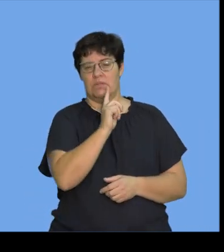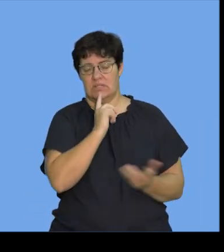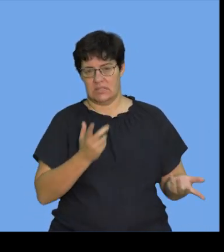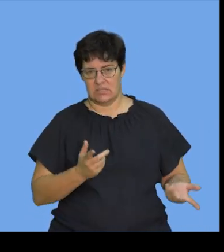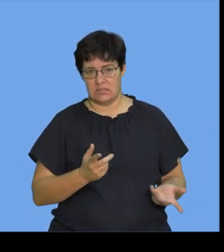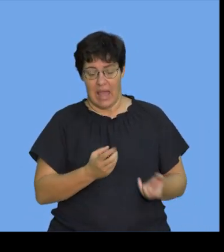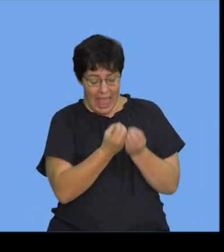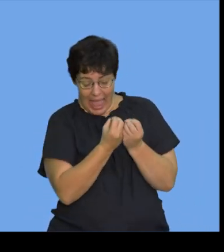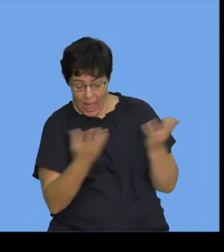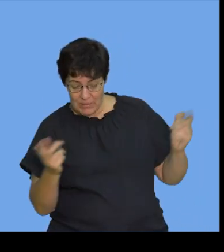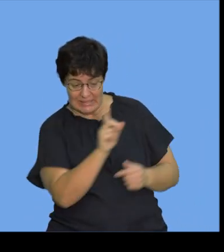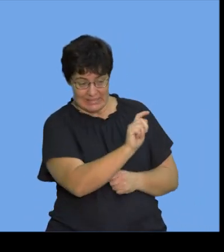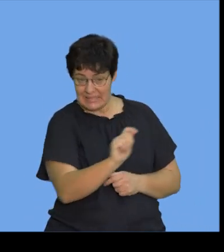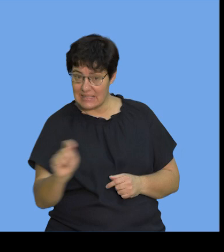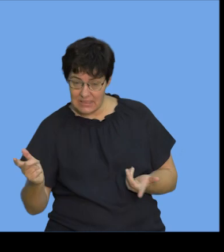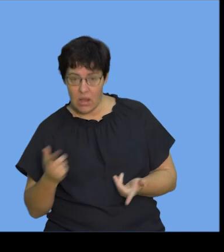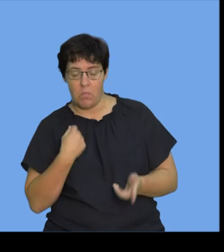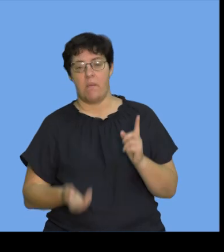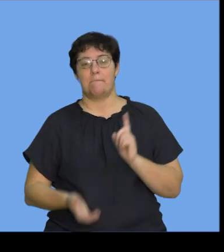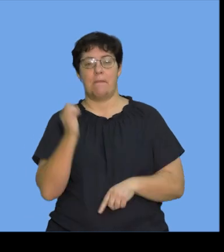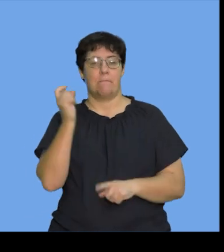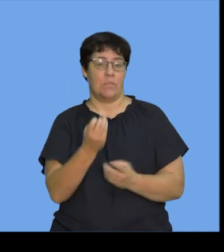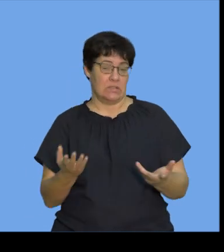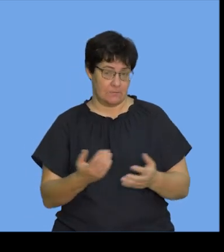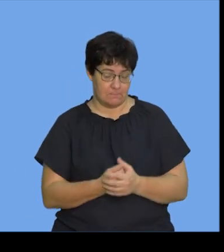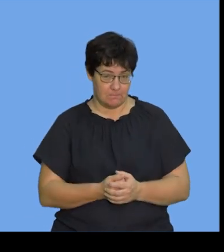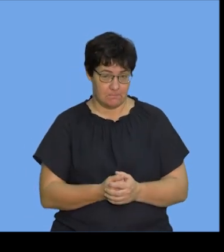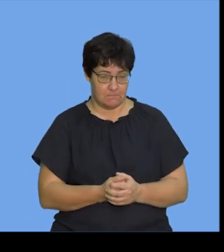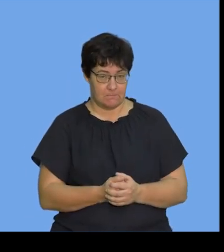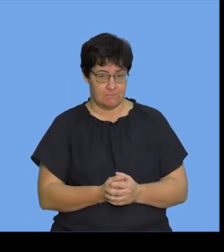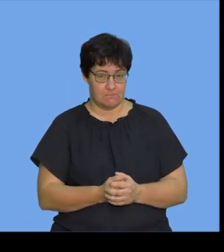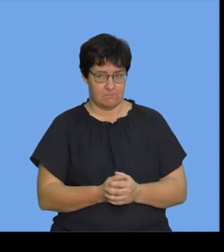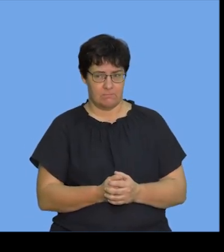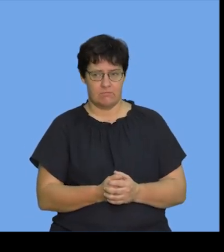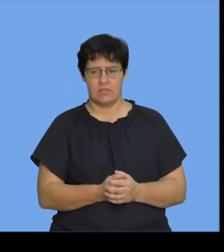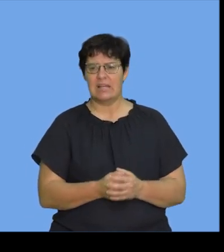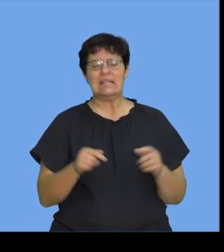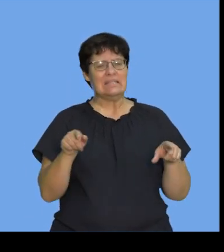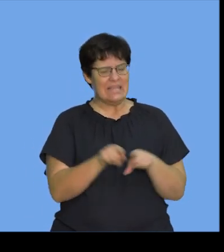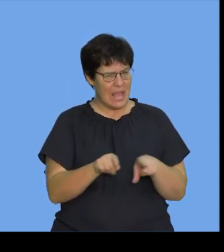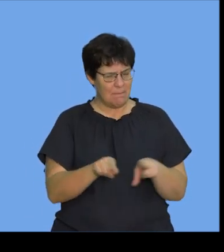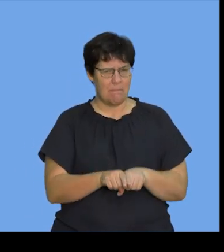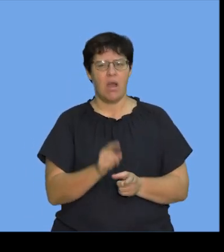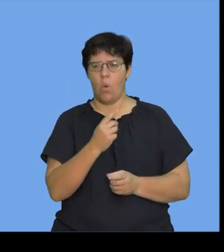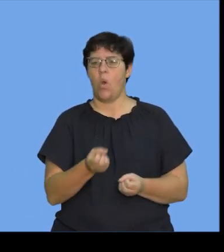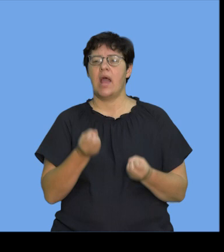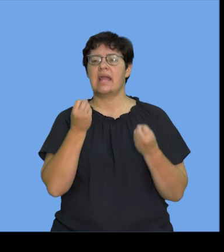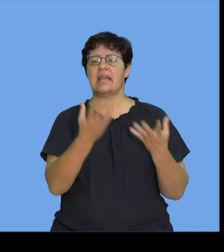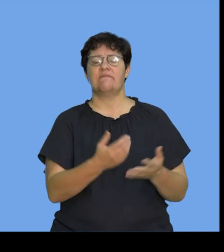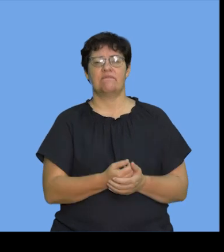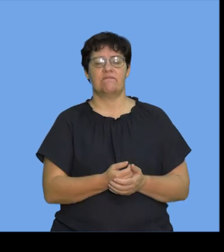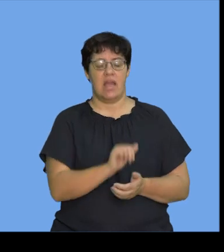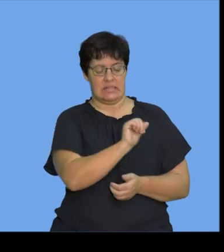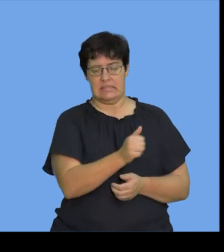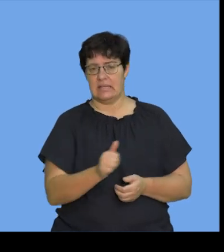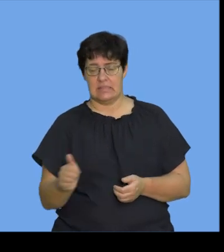many terms they want you to find the sum of. But also, there will be a time where they just give you the series